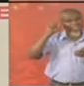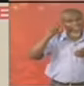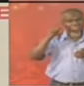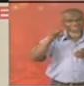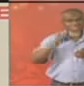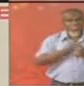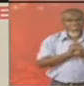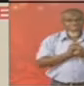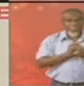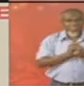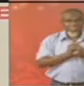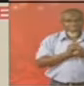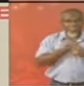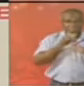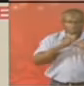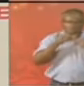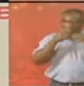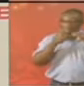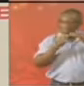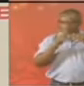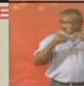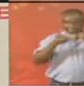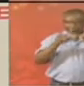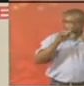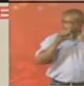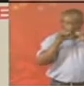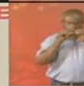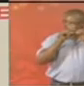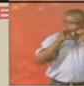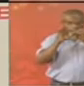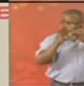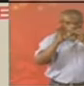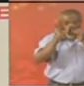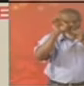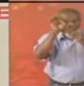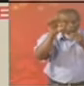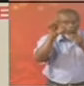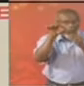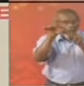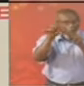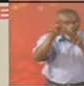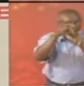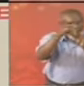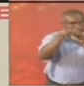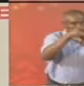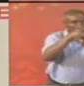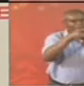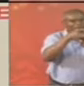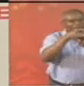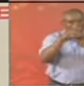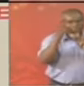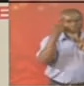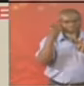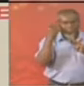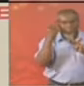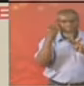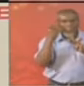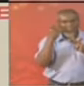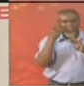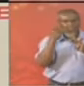droplets leaving an infected person's respiratory system and entering an uninfected person's respiratory